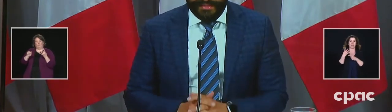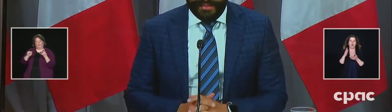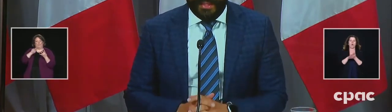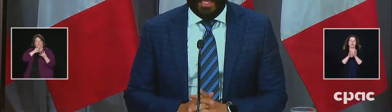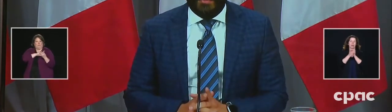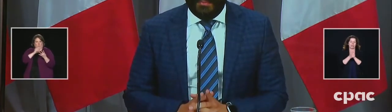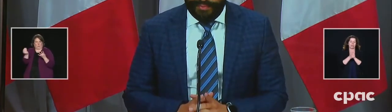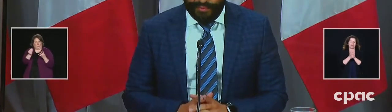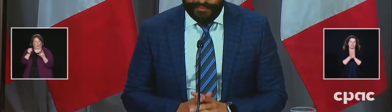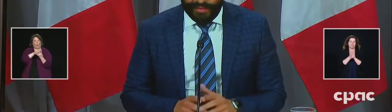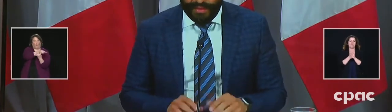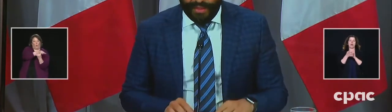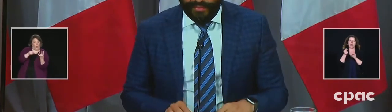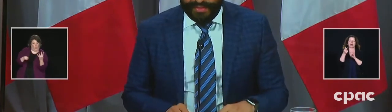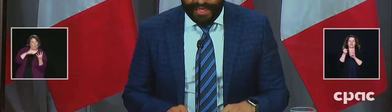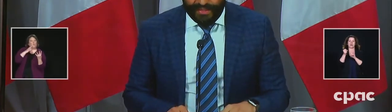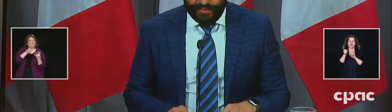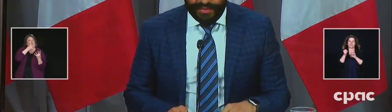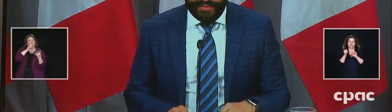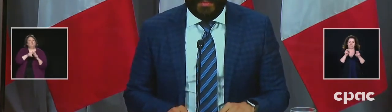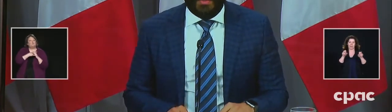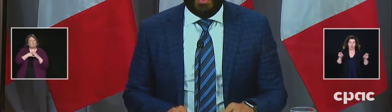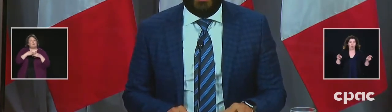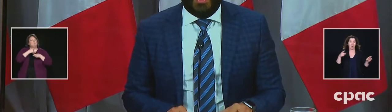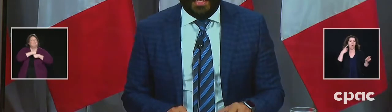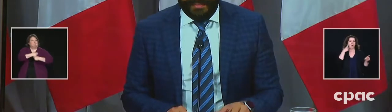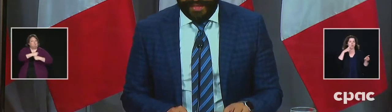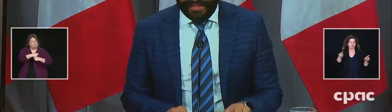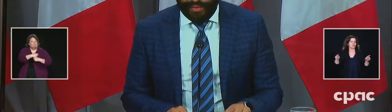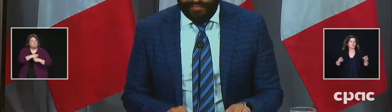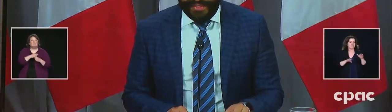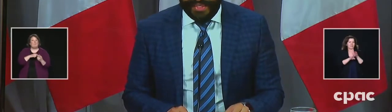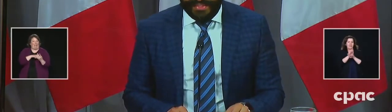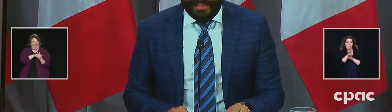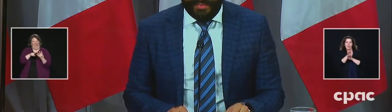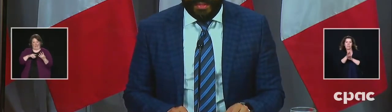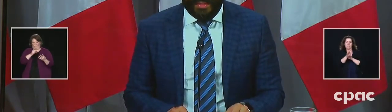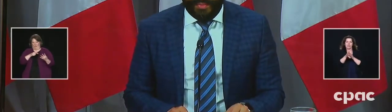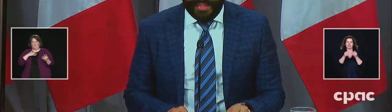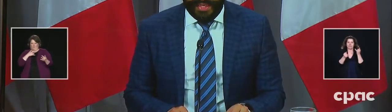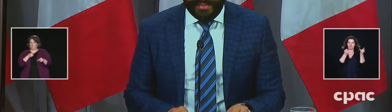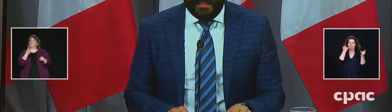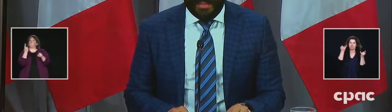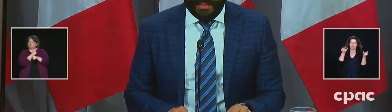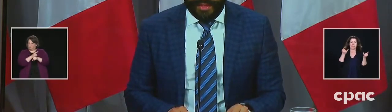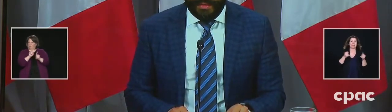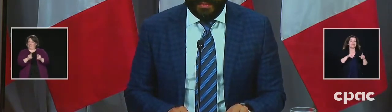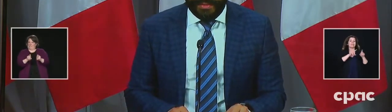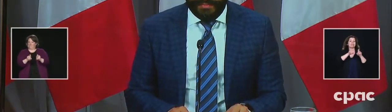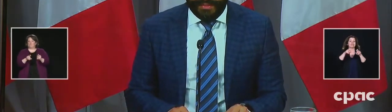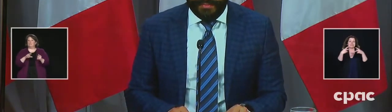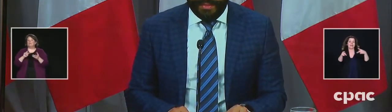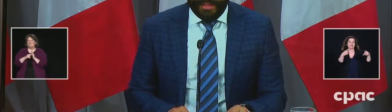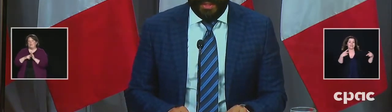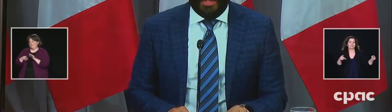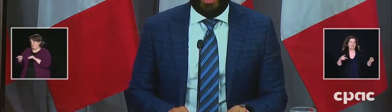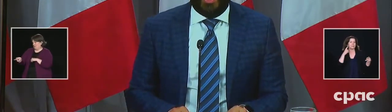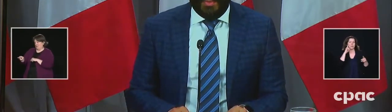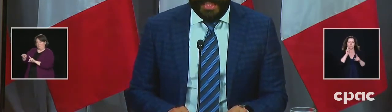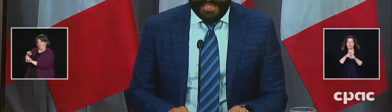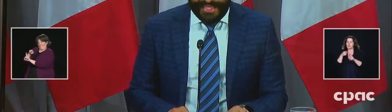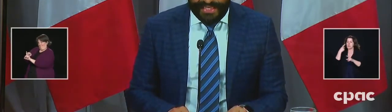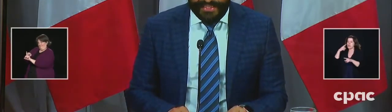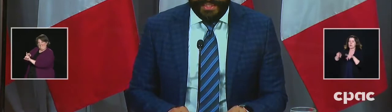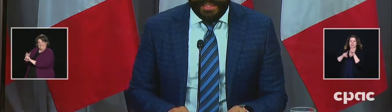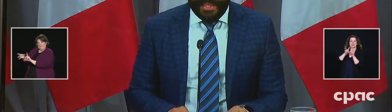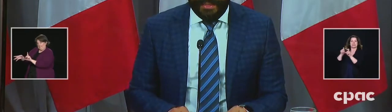tests, if approved, would diagnose individuals affected by COVID-19 within 3 days of the start of their symptoms